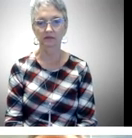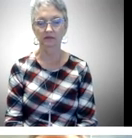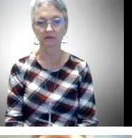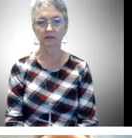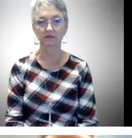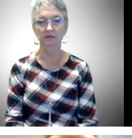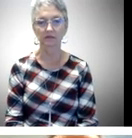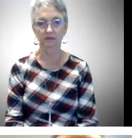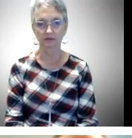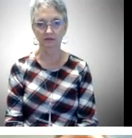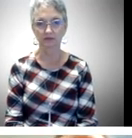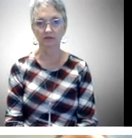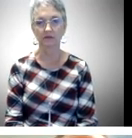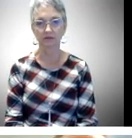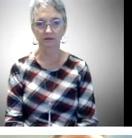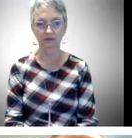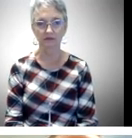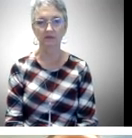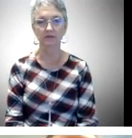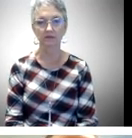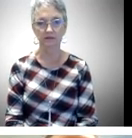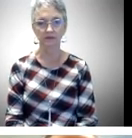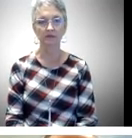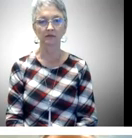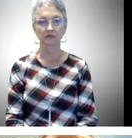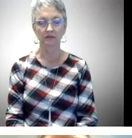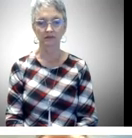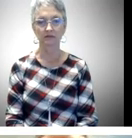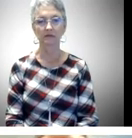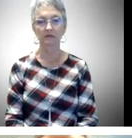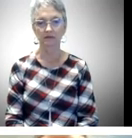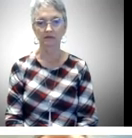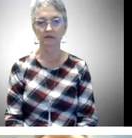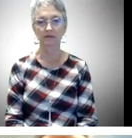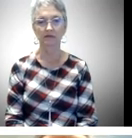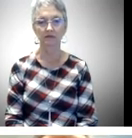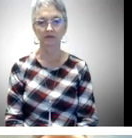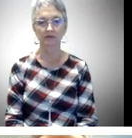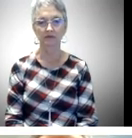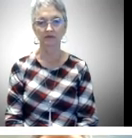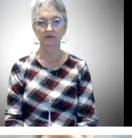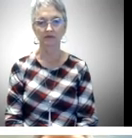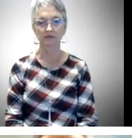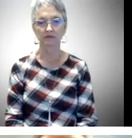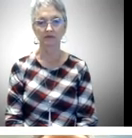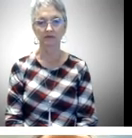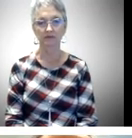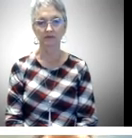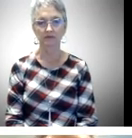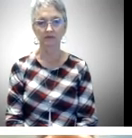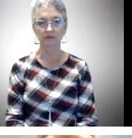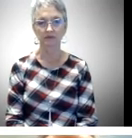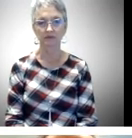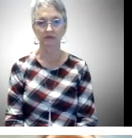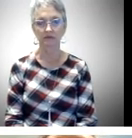of guardianship to promote the independence and whatever people that are being subject to guardianship. And we could have done